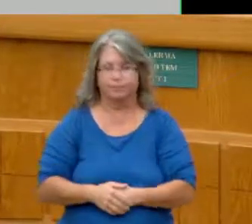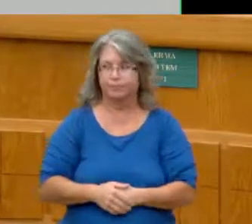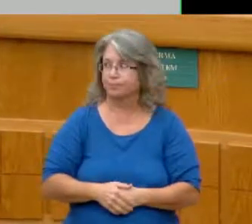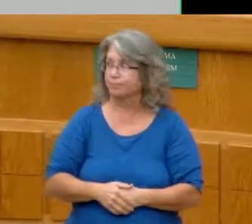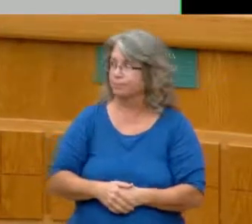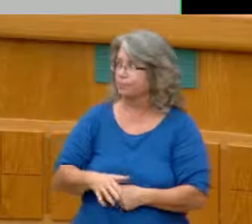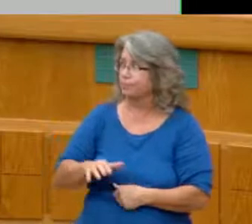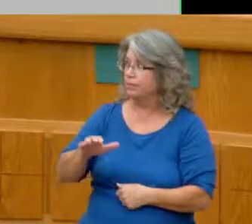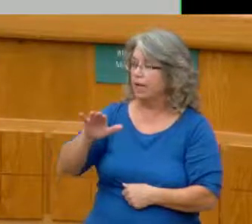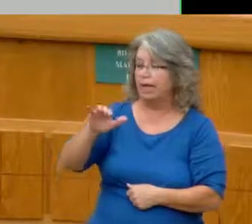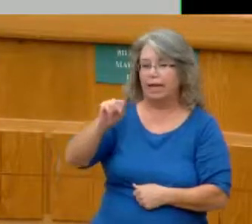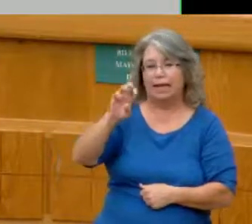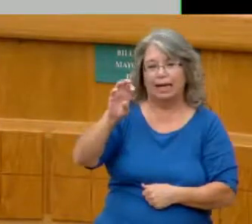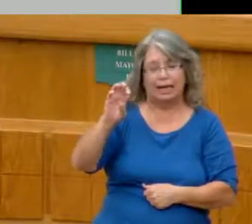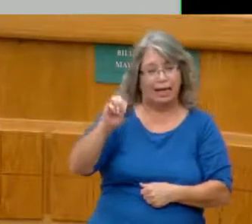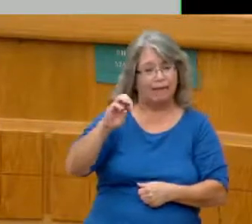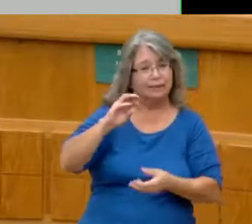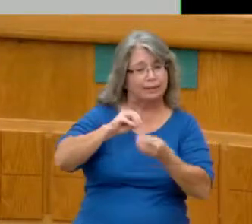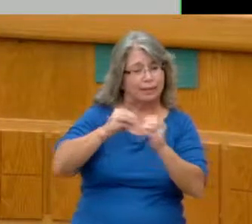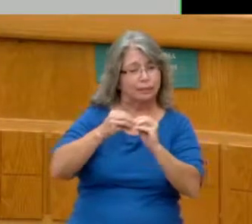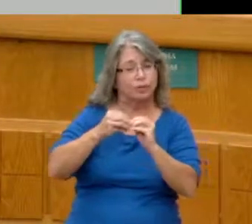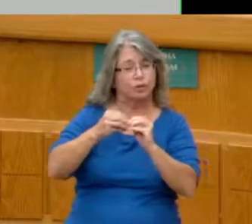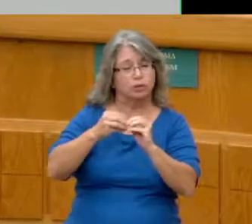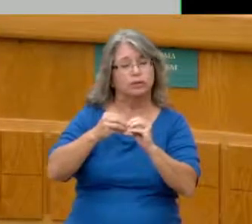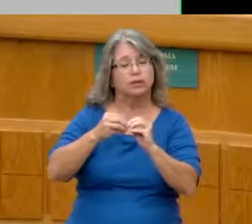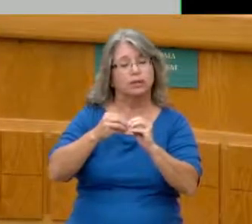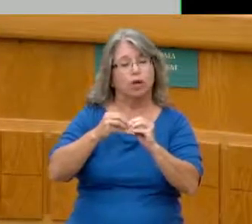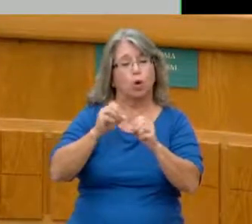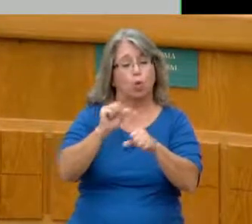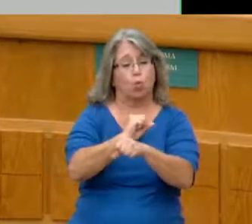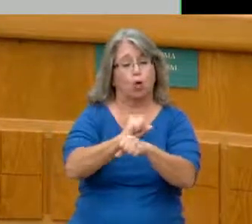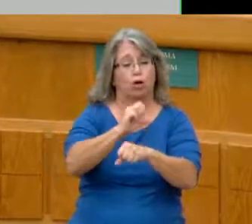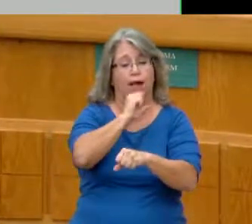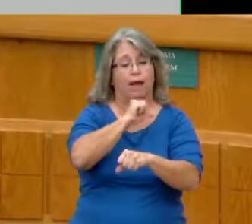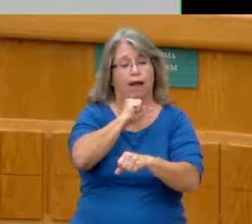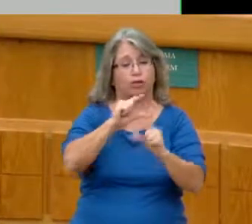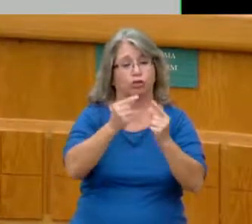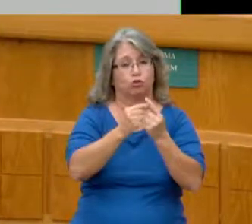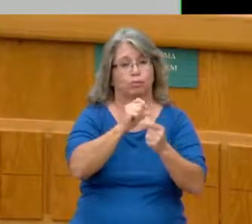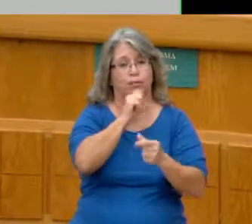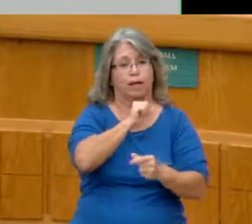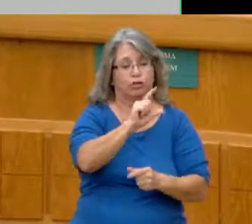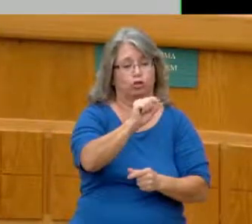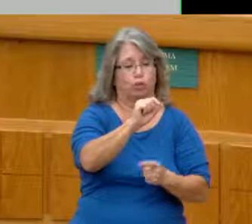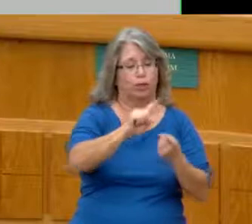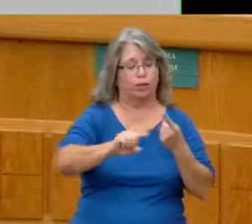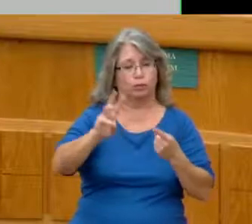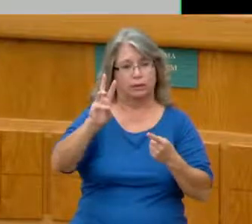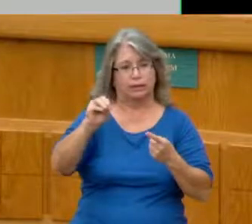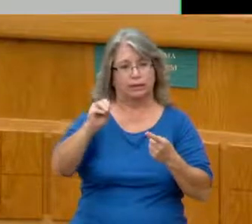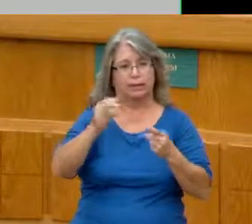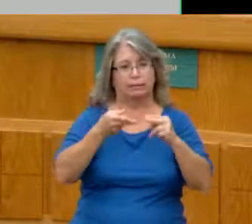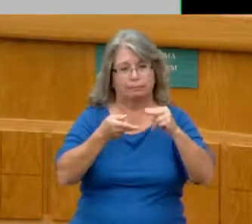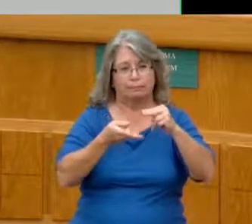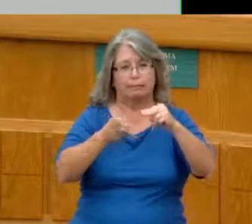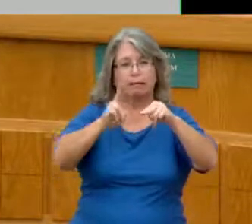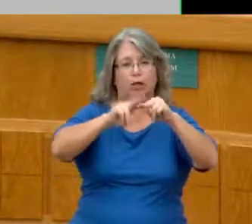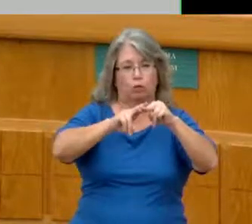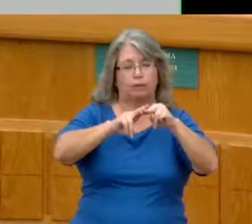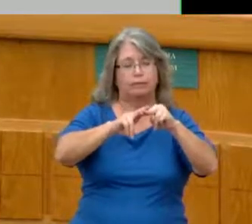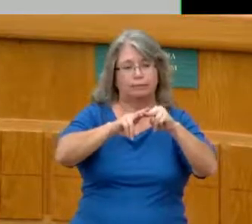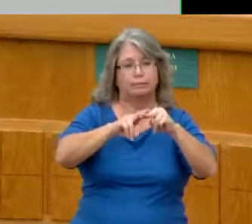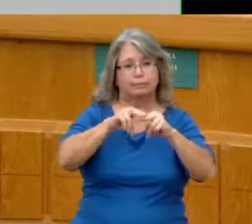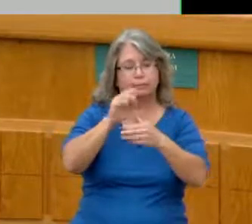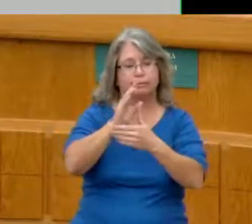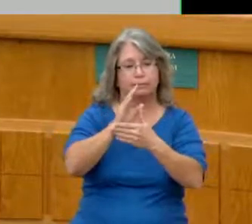are going up a little bit in working-age people from 20 to 60. We have an increase in the number of cases from